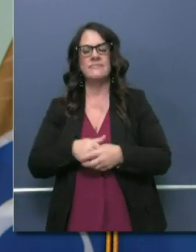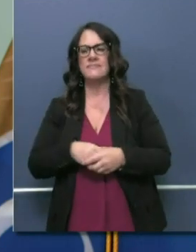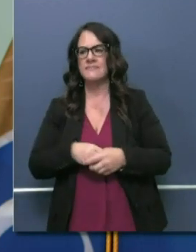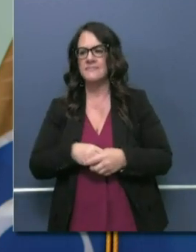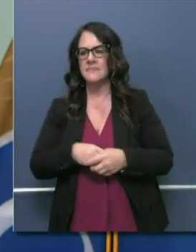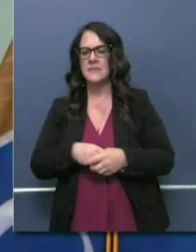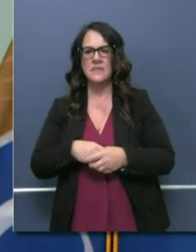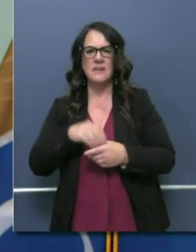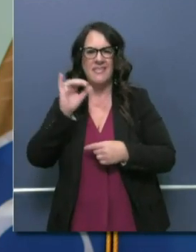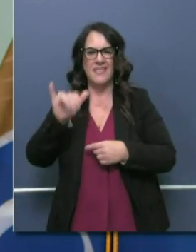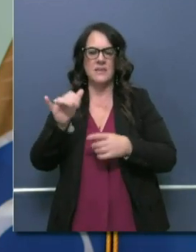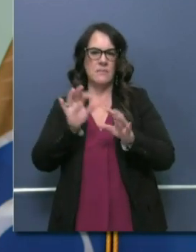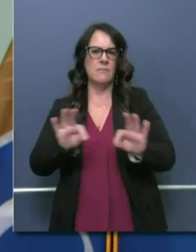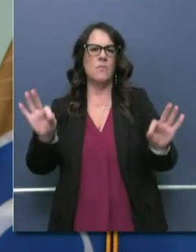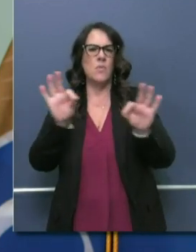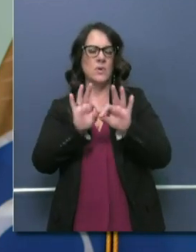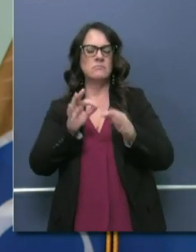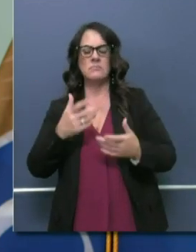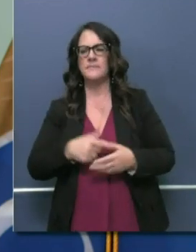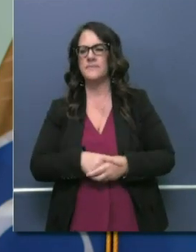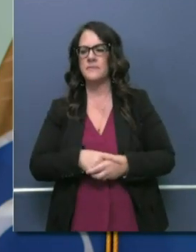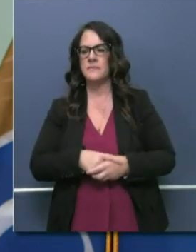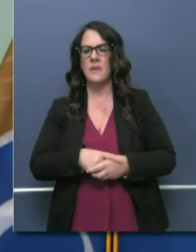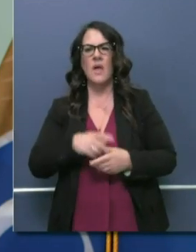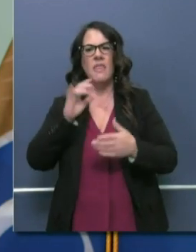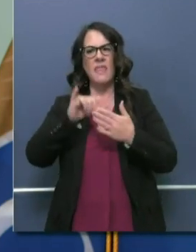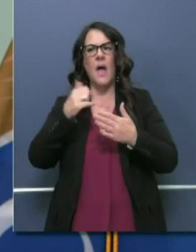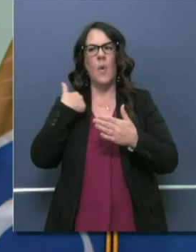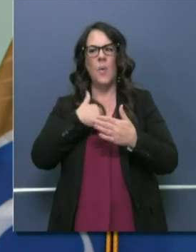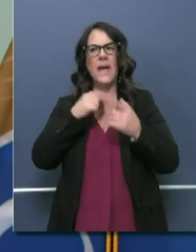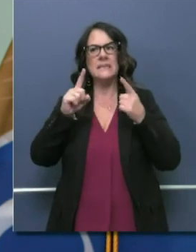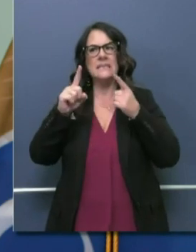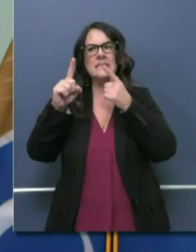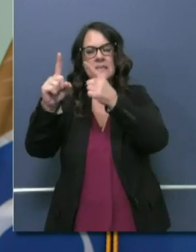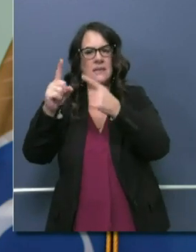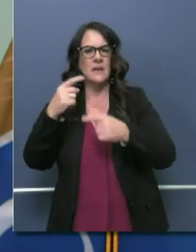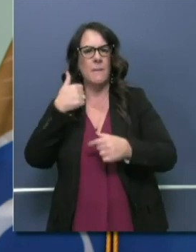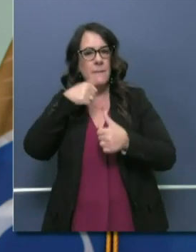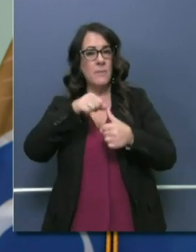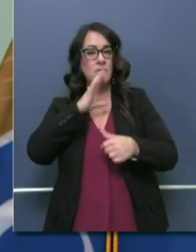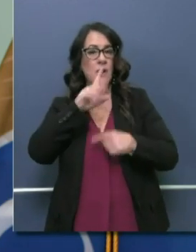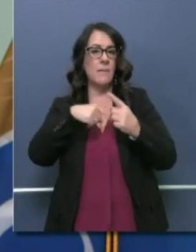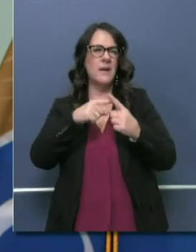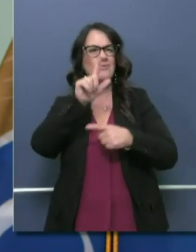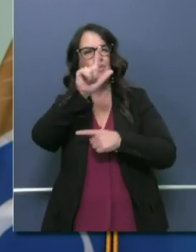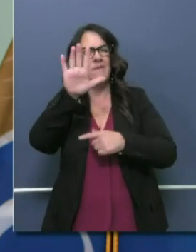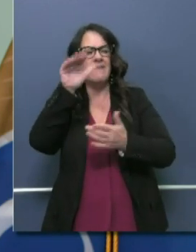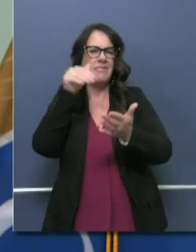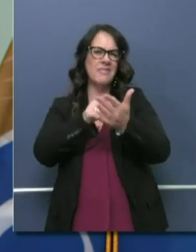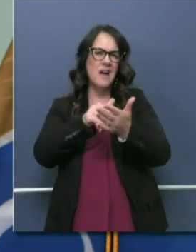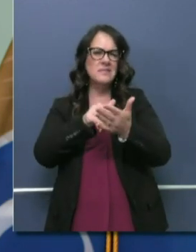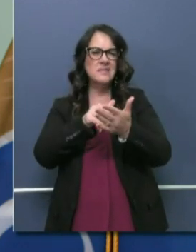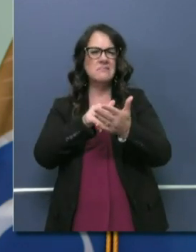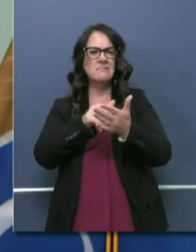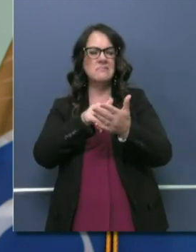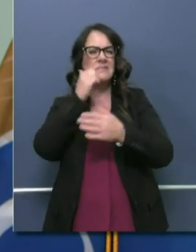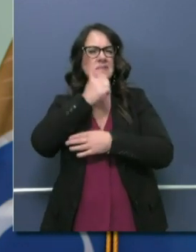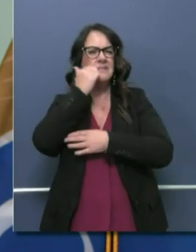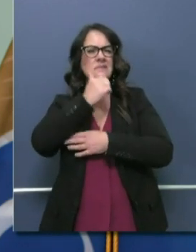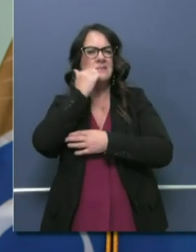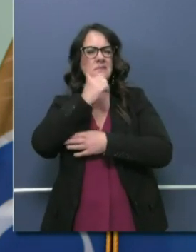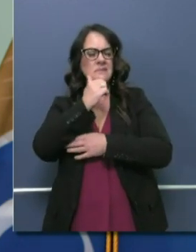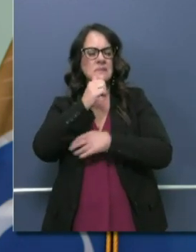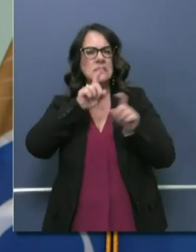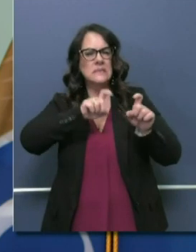simply scaling about where we hoped it would be. We've averaged 25,000 over the last 7 days of tests every